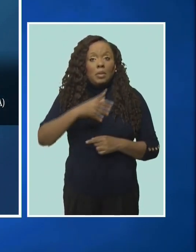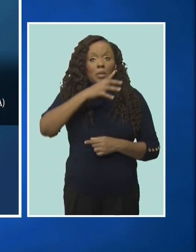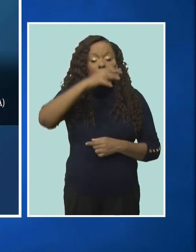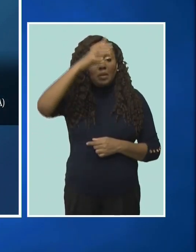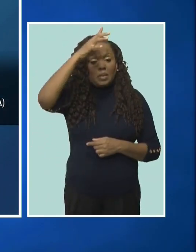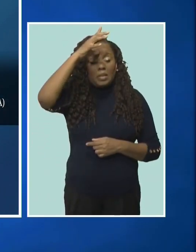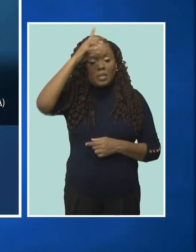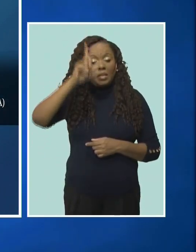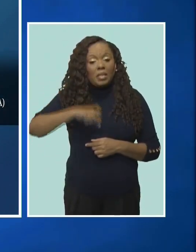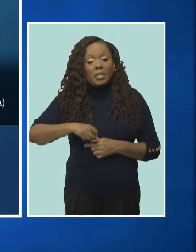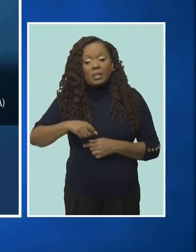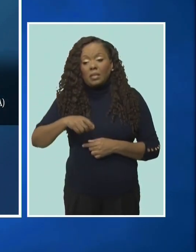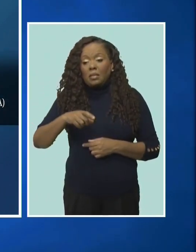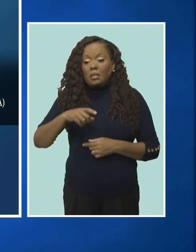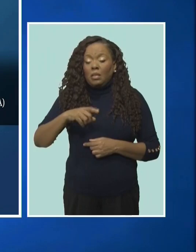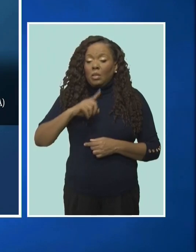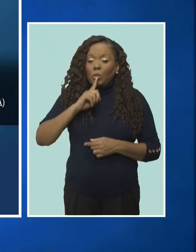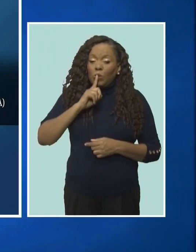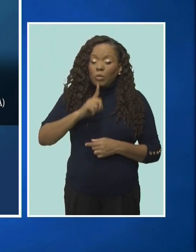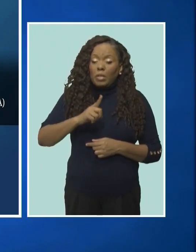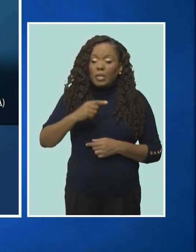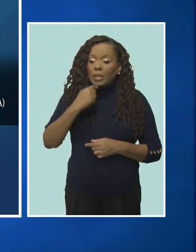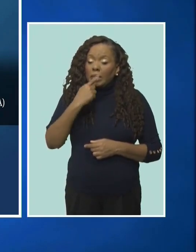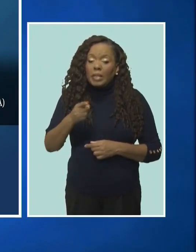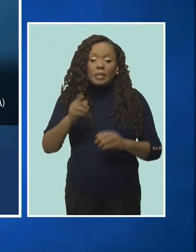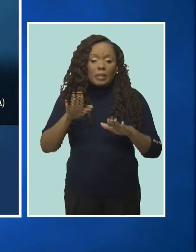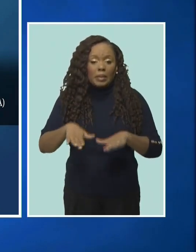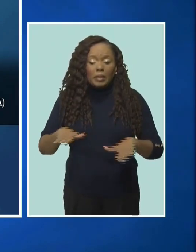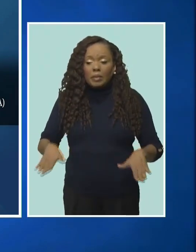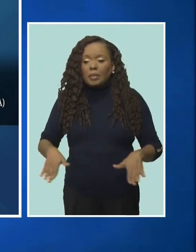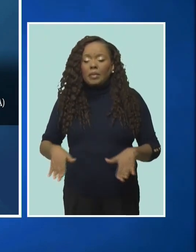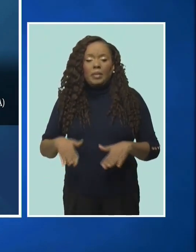speaking to their children, and we want everyone to be